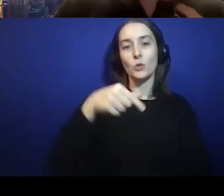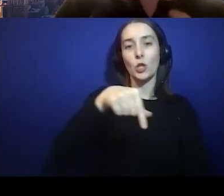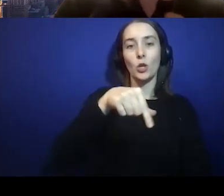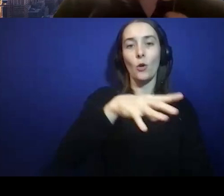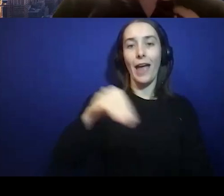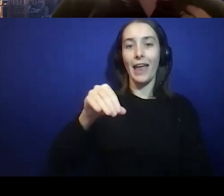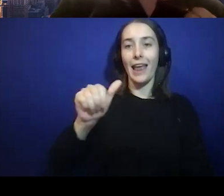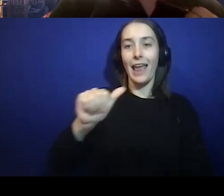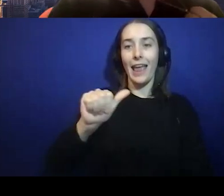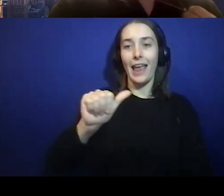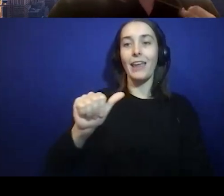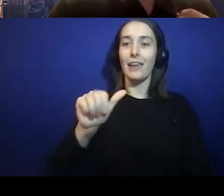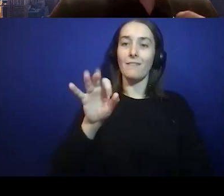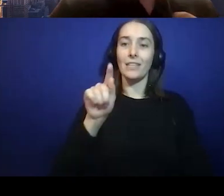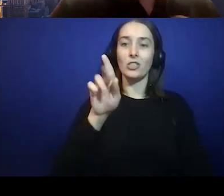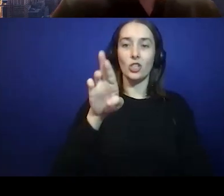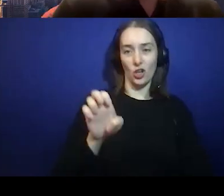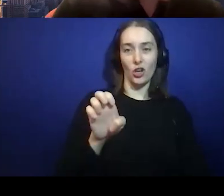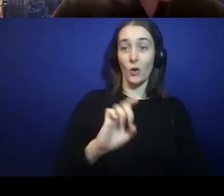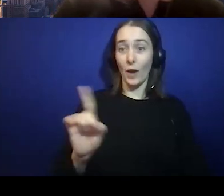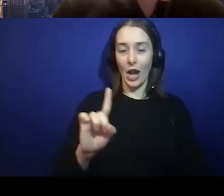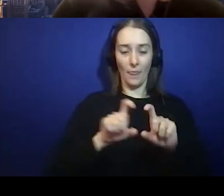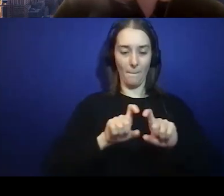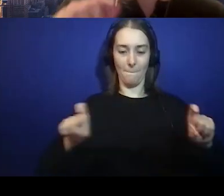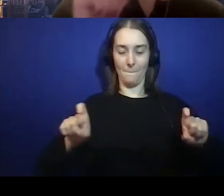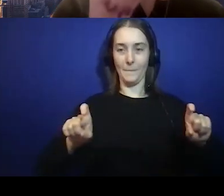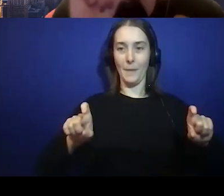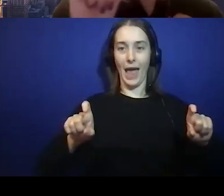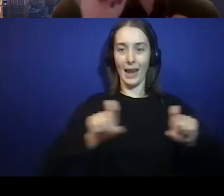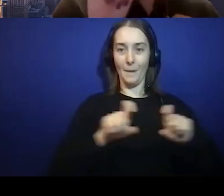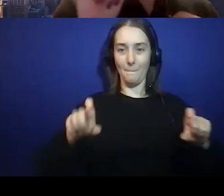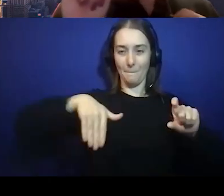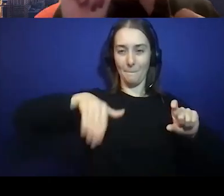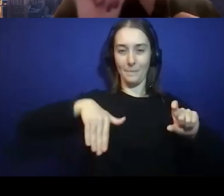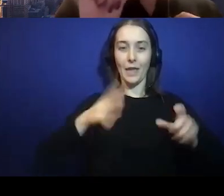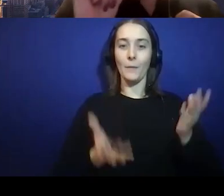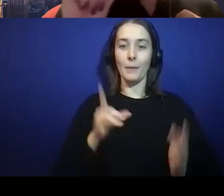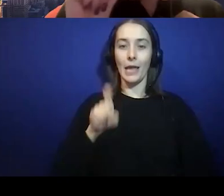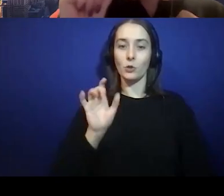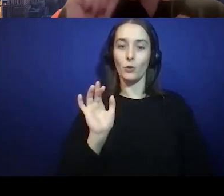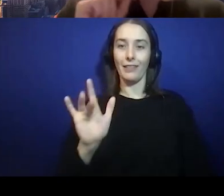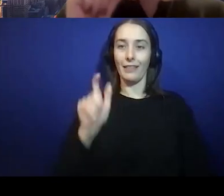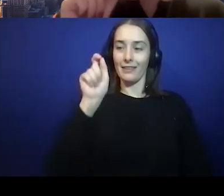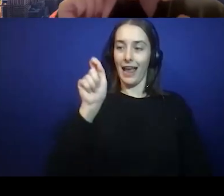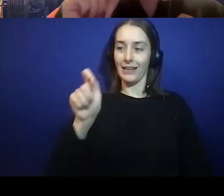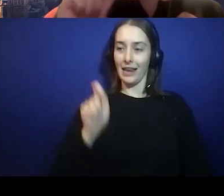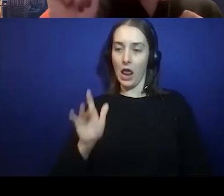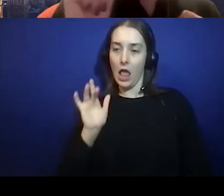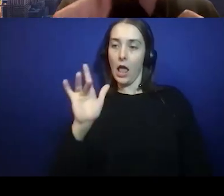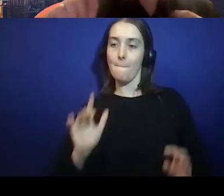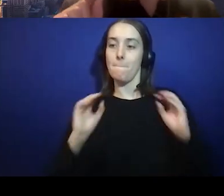feature located at the bottom of your screen. You may have to click the ellipses or the 3-dot icon to get